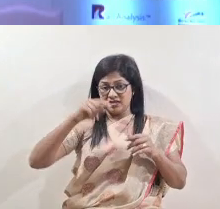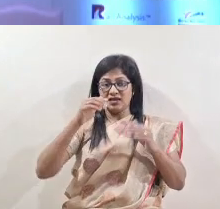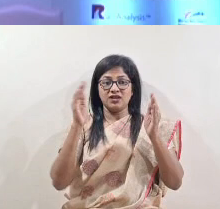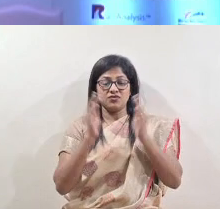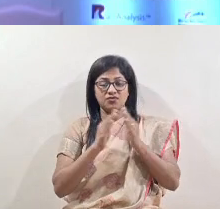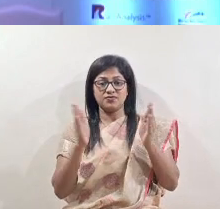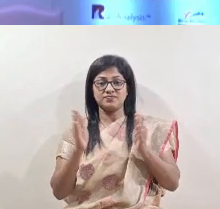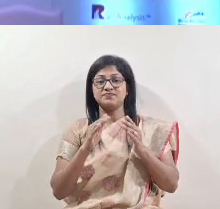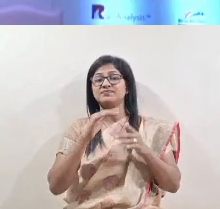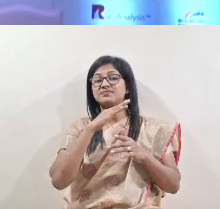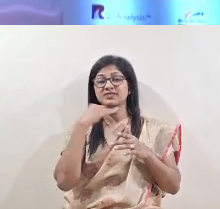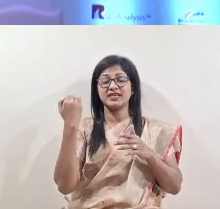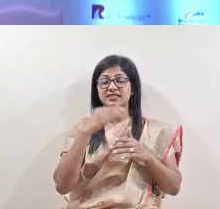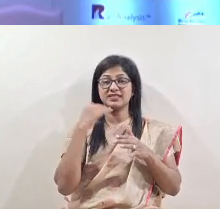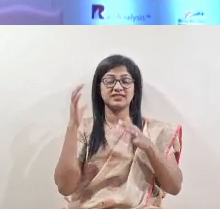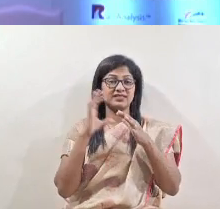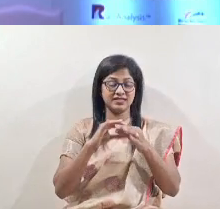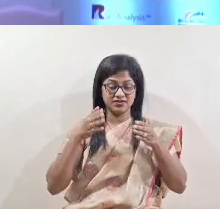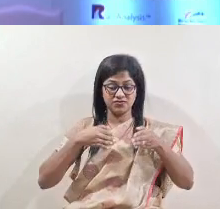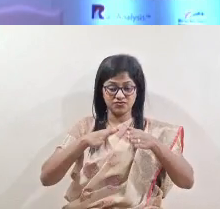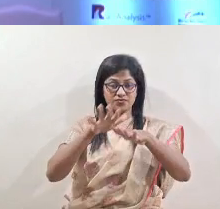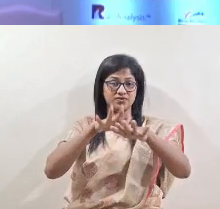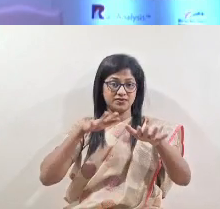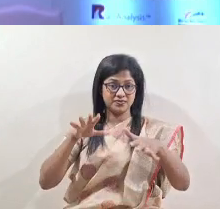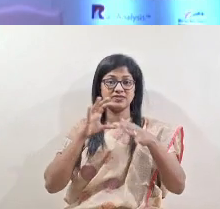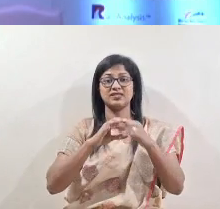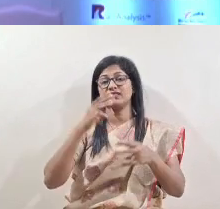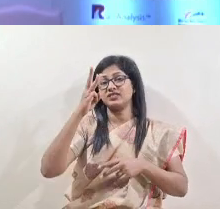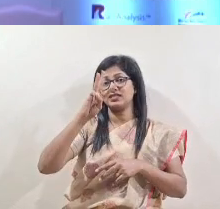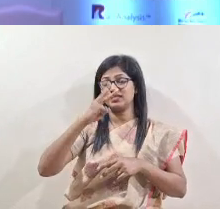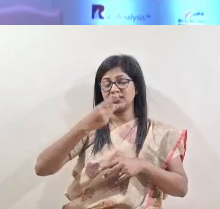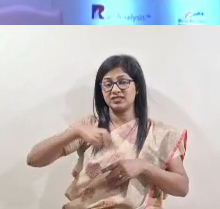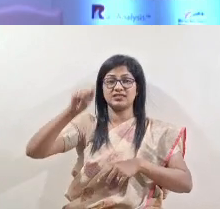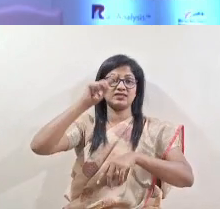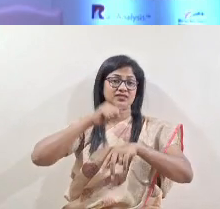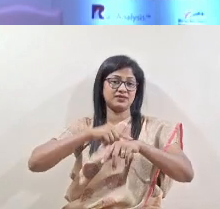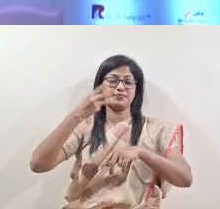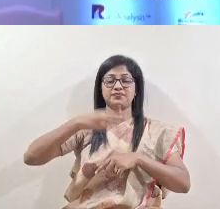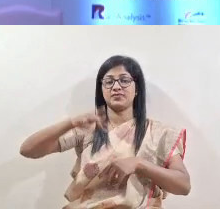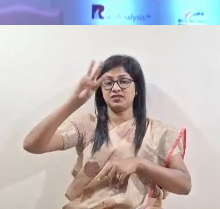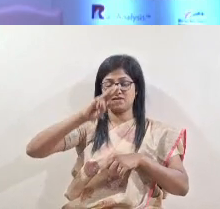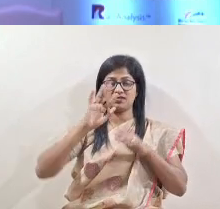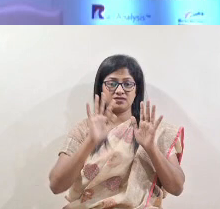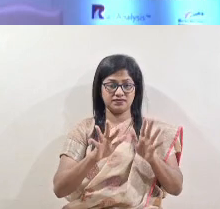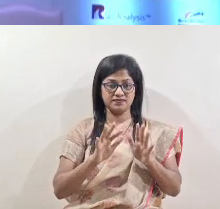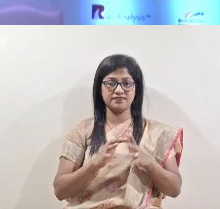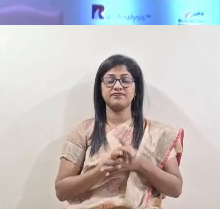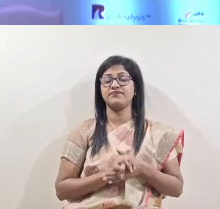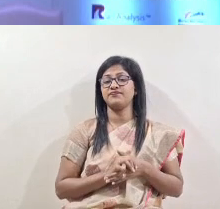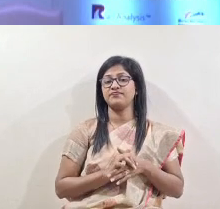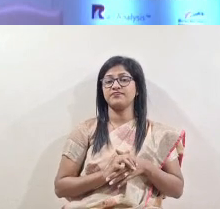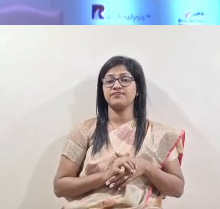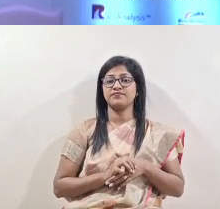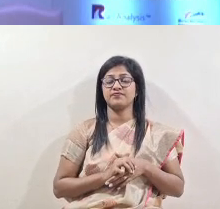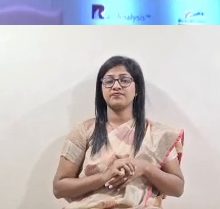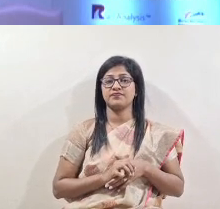crashes death rate from the road traffic crashes is 3 times in the LMICs than in high income